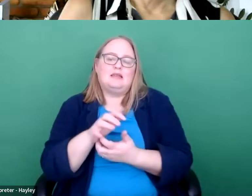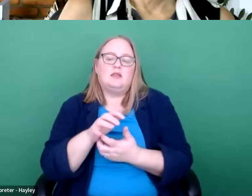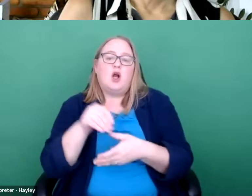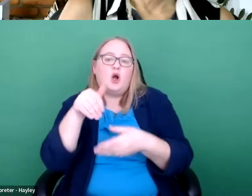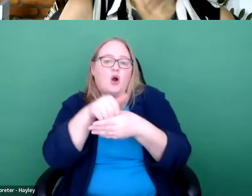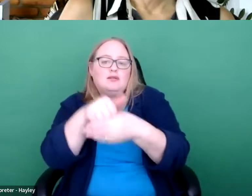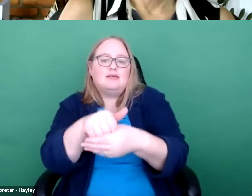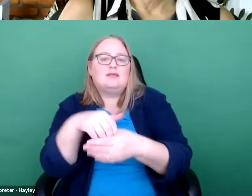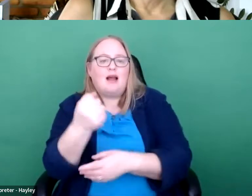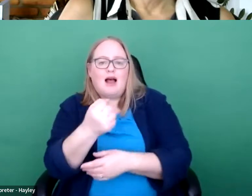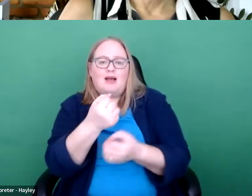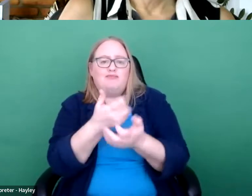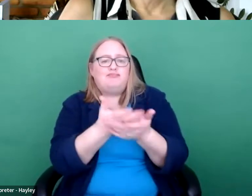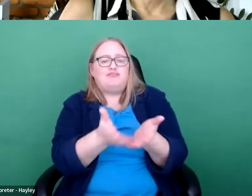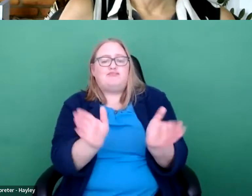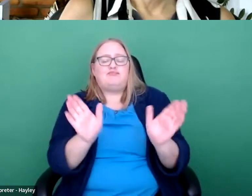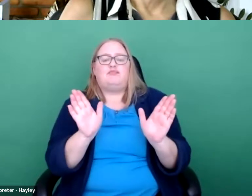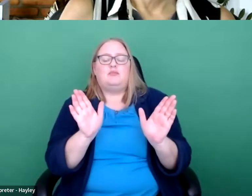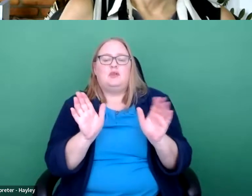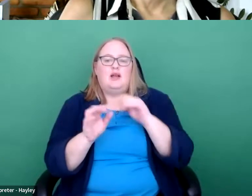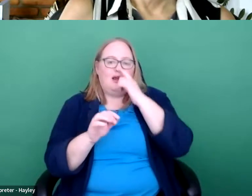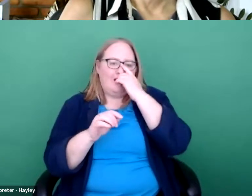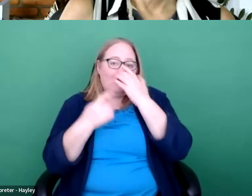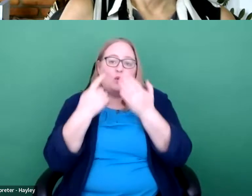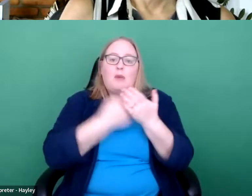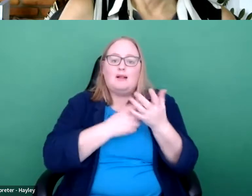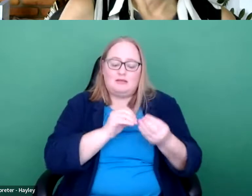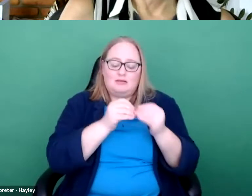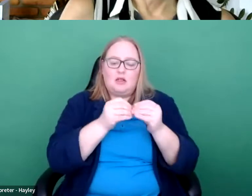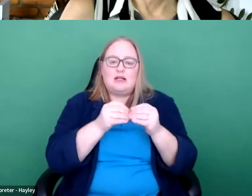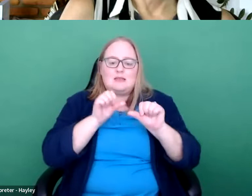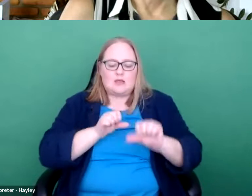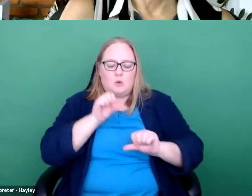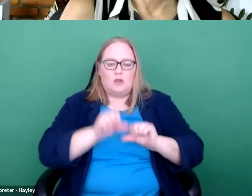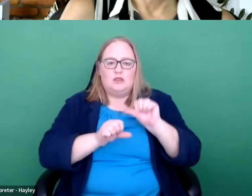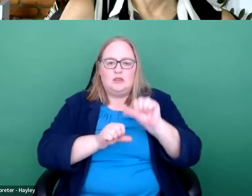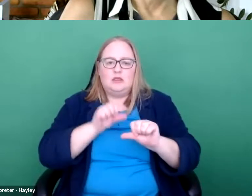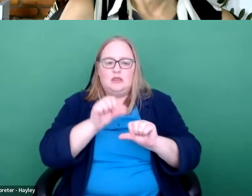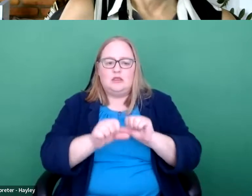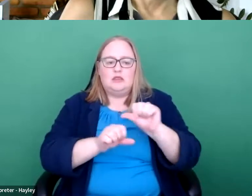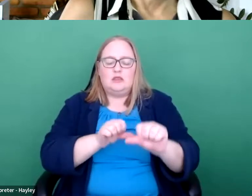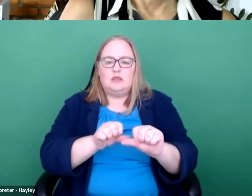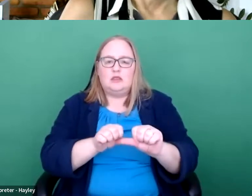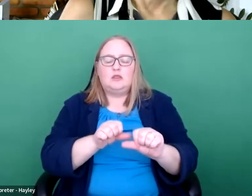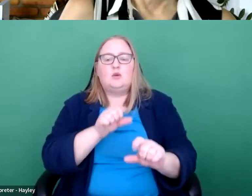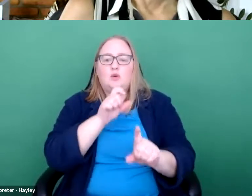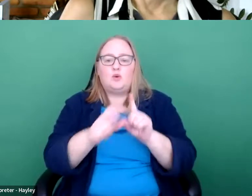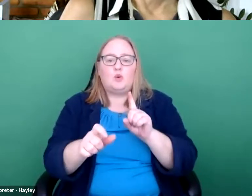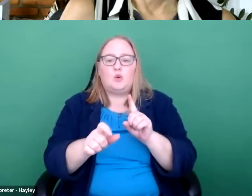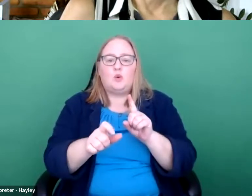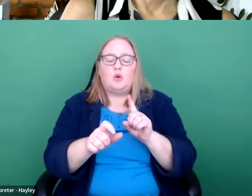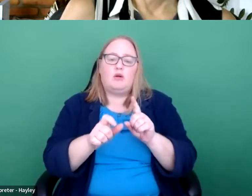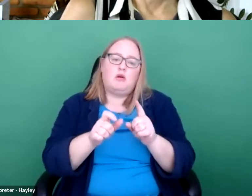do it sequentially and design policy sequentially, it's constantly trying to catch up. So I'd say you would do it both. And also that in terms